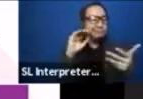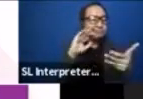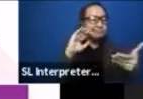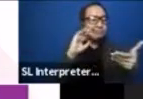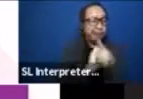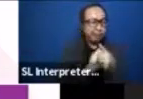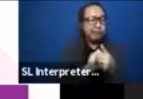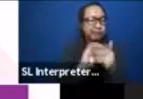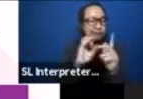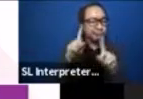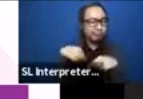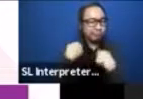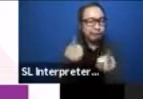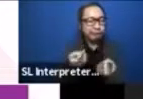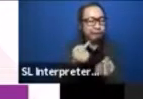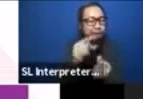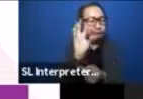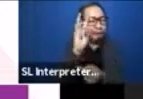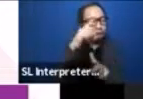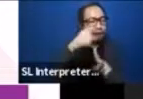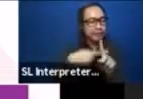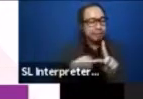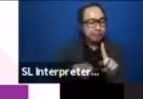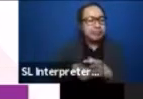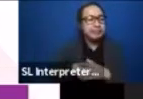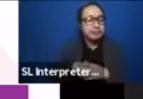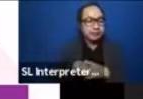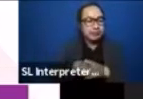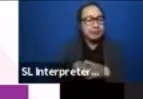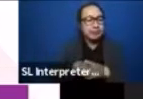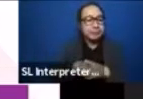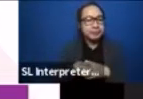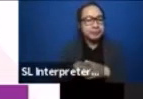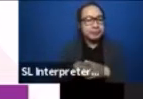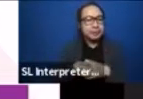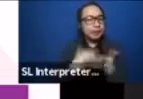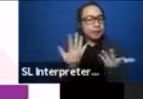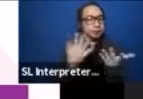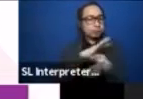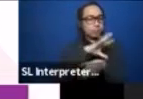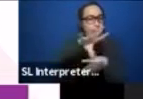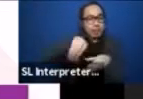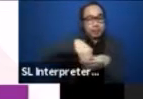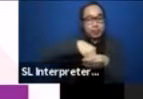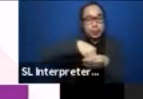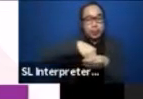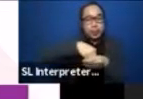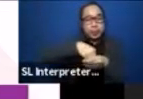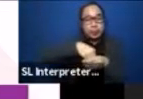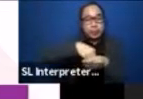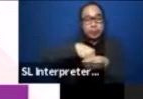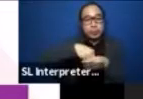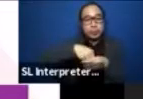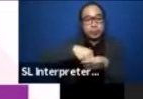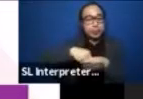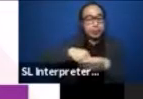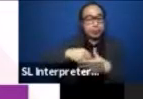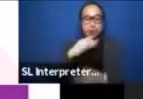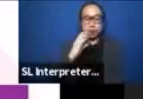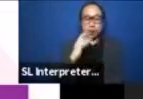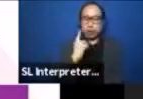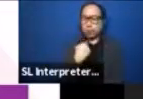past 6 months. So the other here, including the owner, manager of the